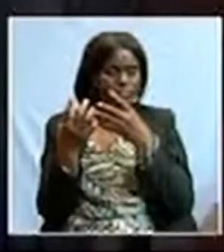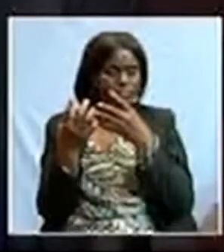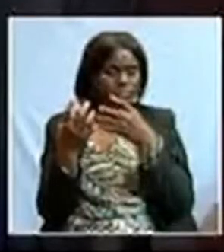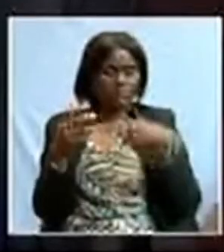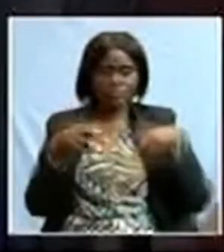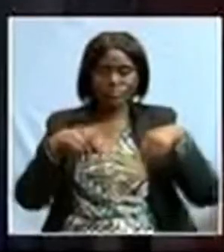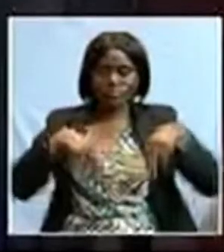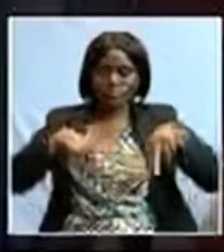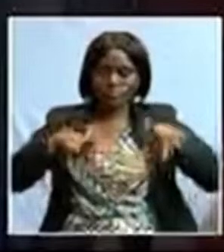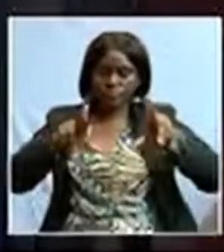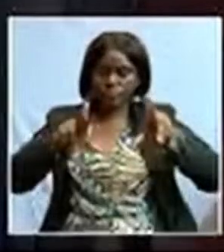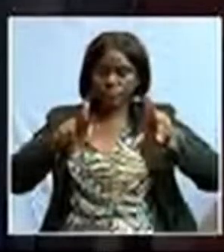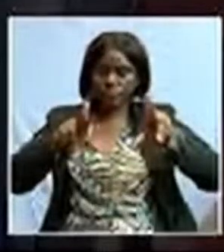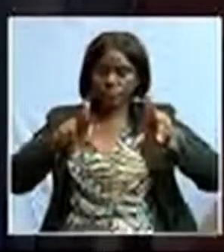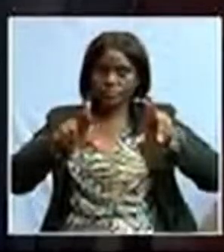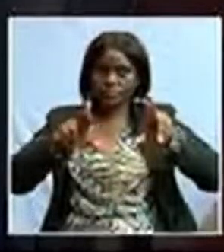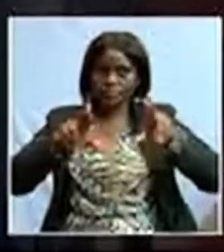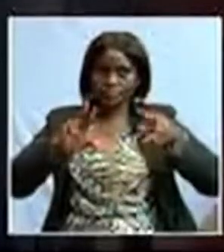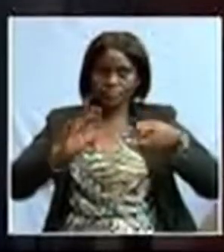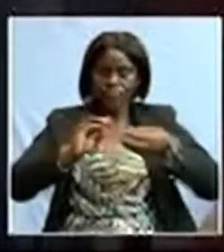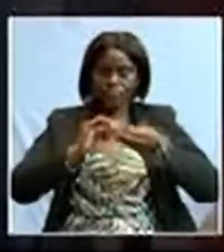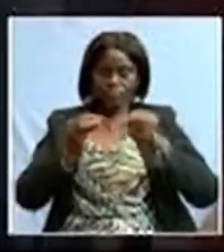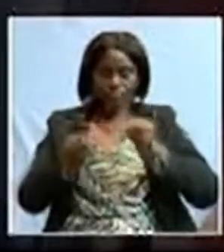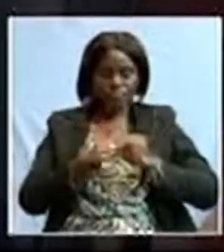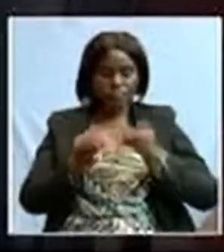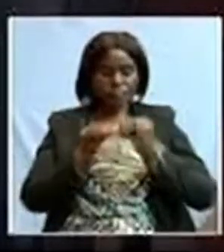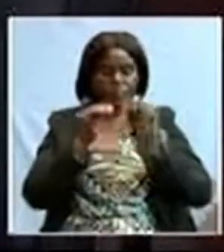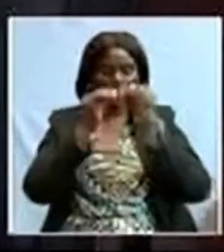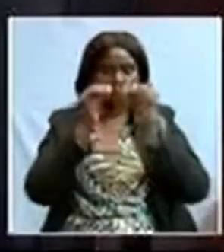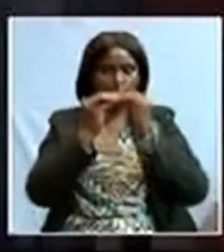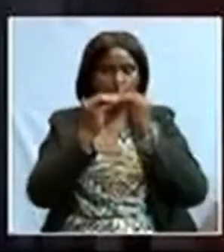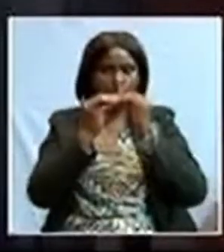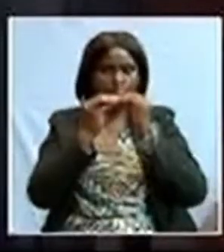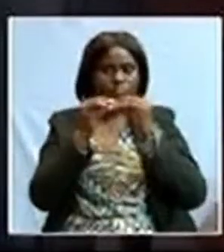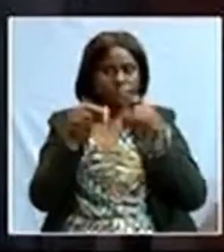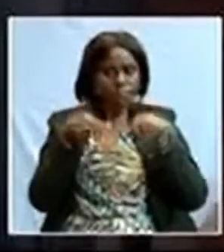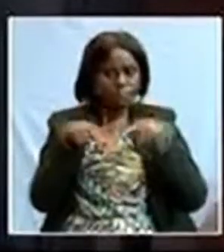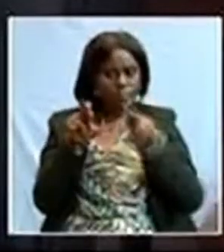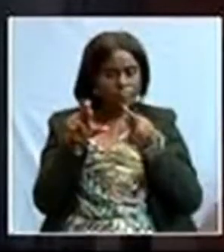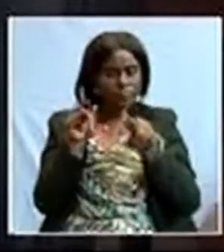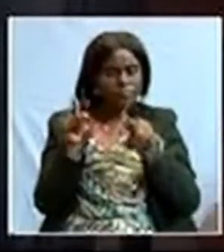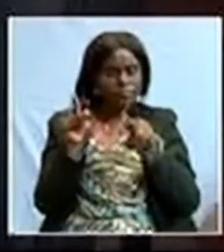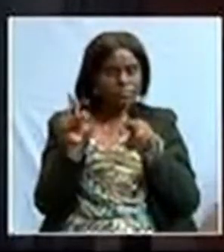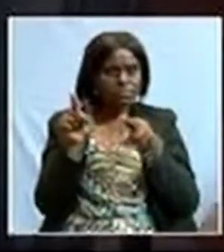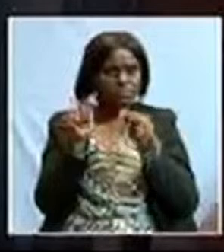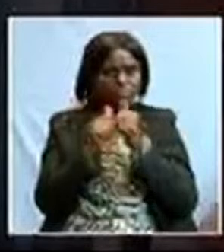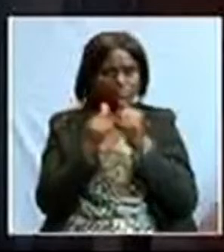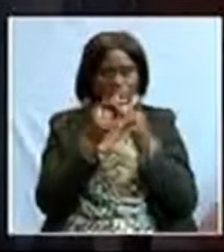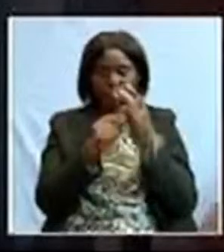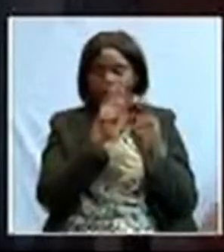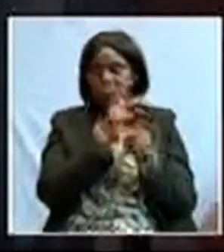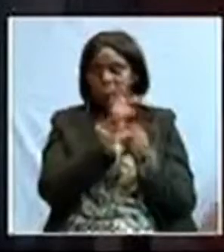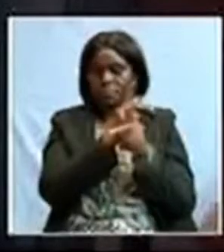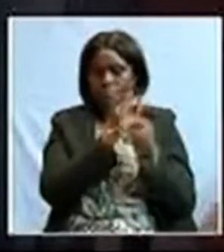road, what is the total length of the roads that have been